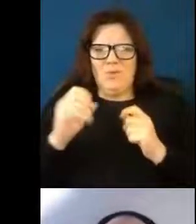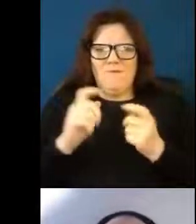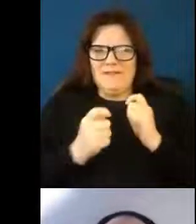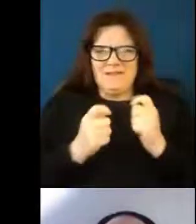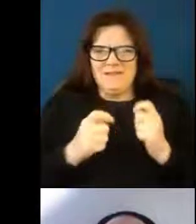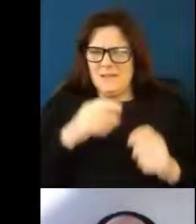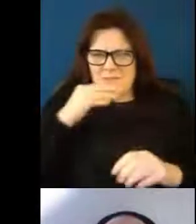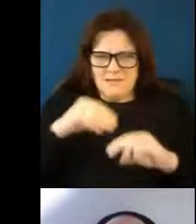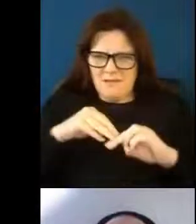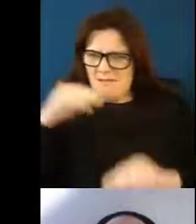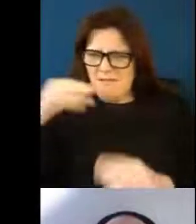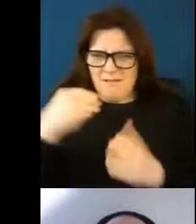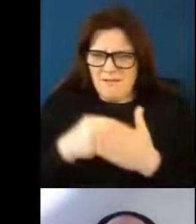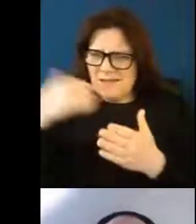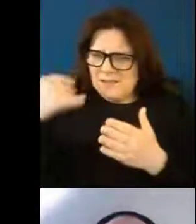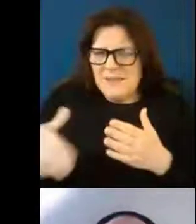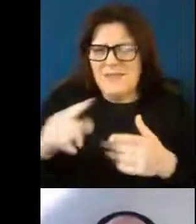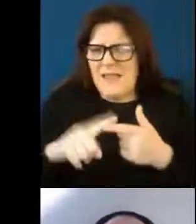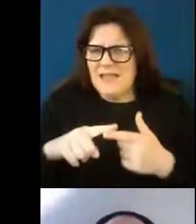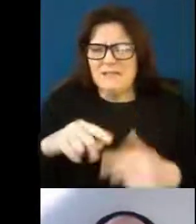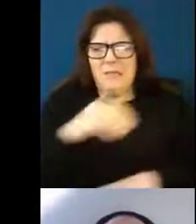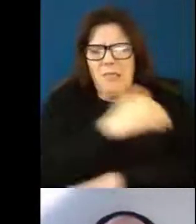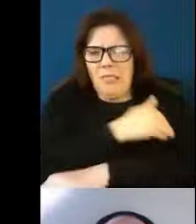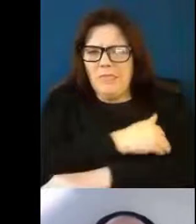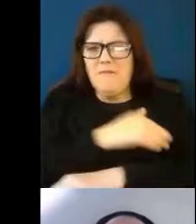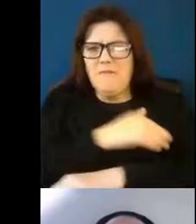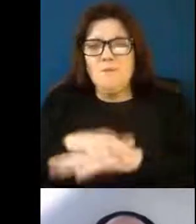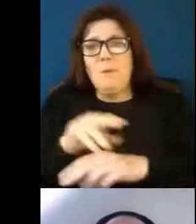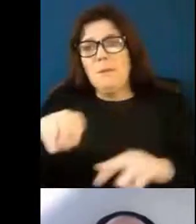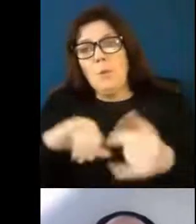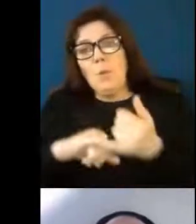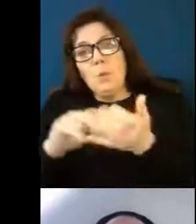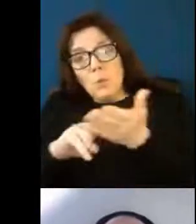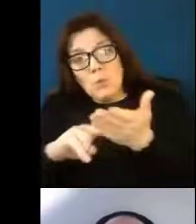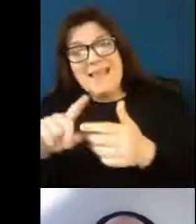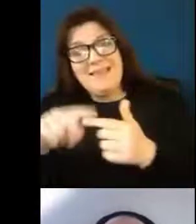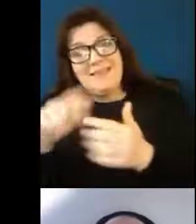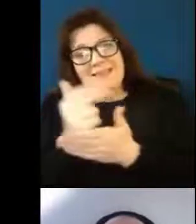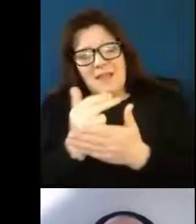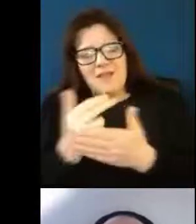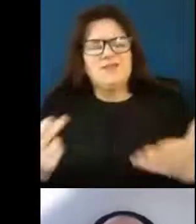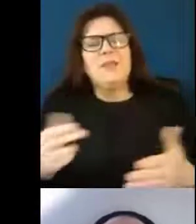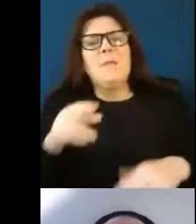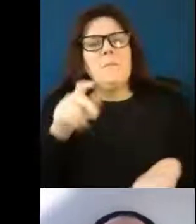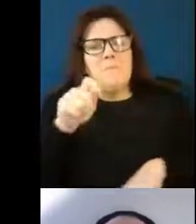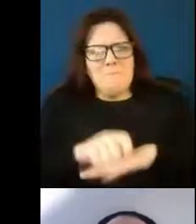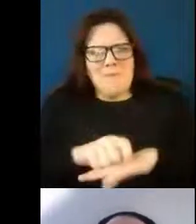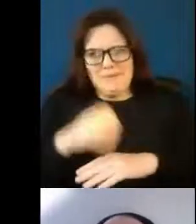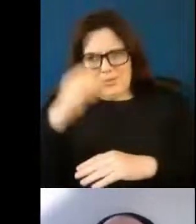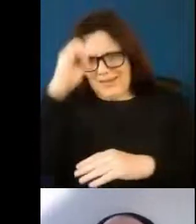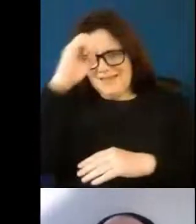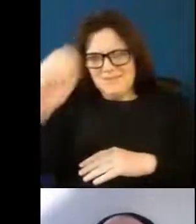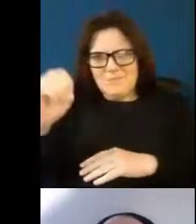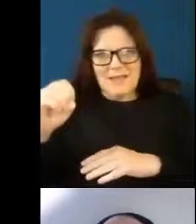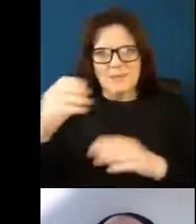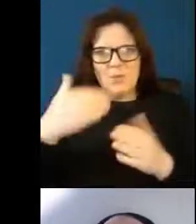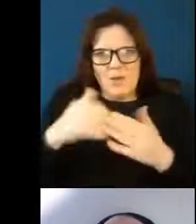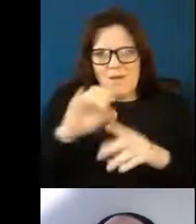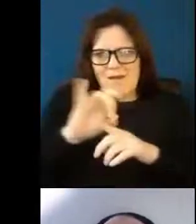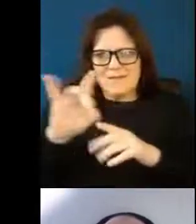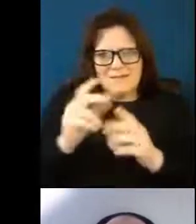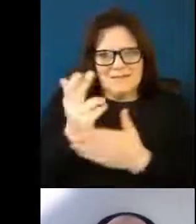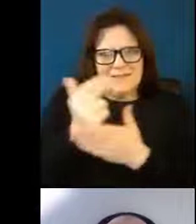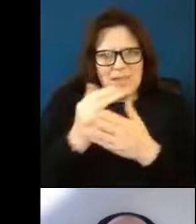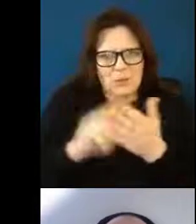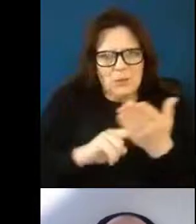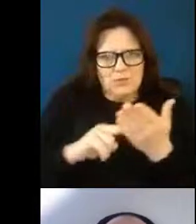expensive and inconvenient, both for users and for designers. So it's best to anticipate what designer use